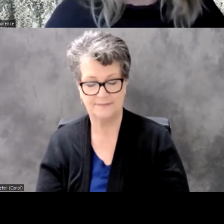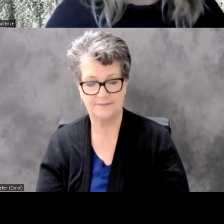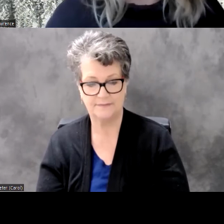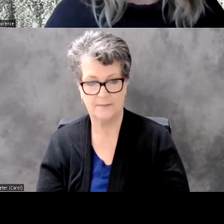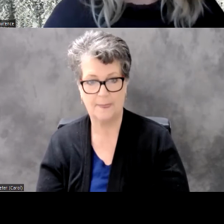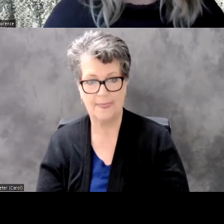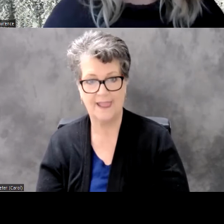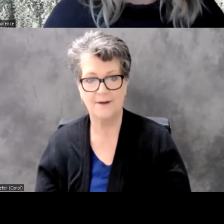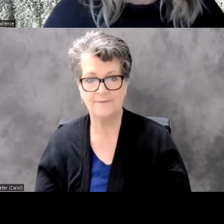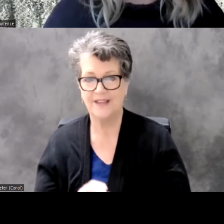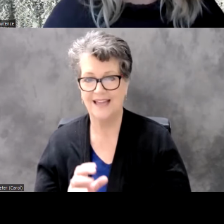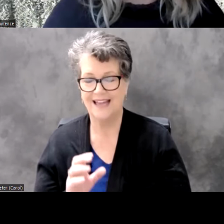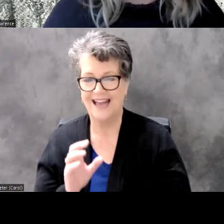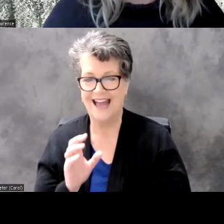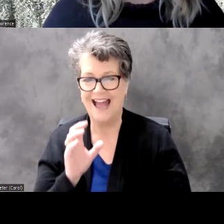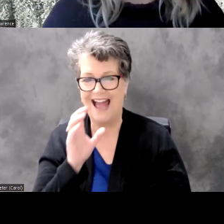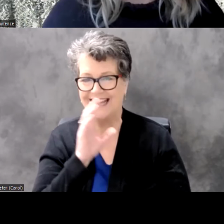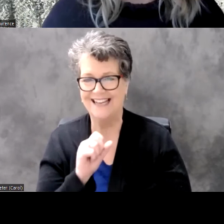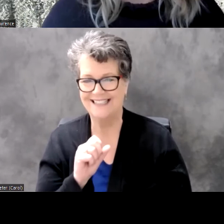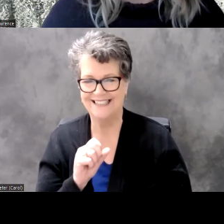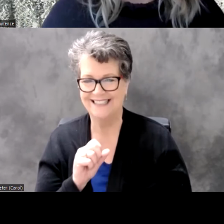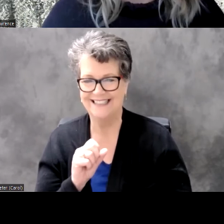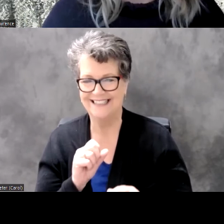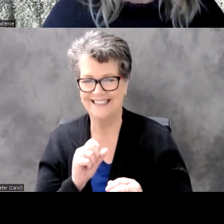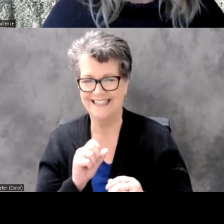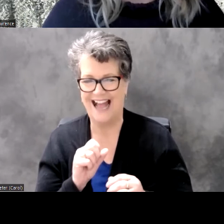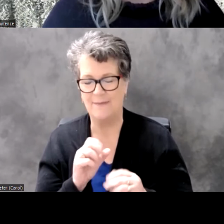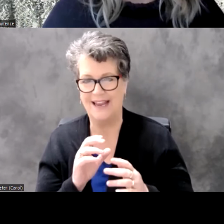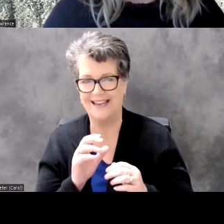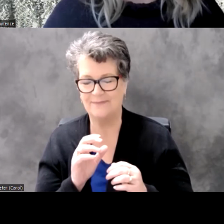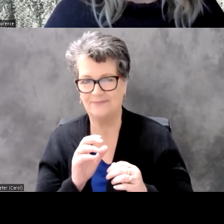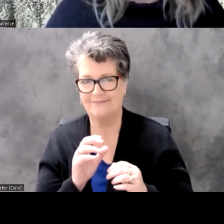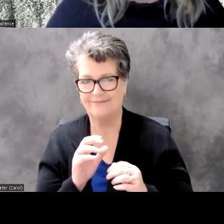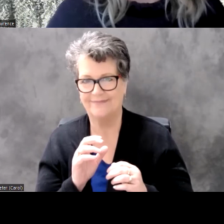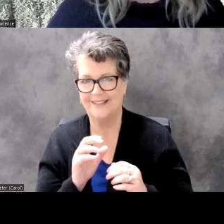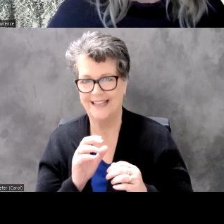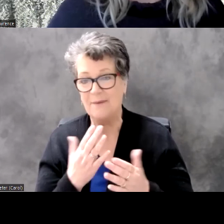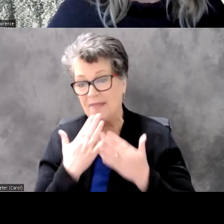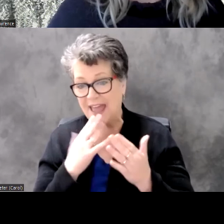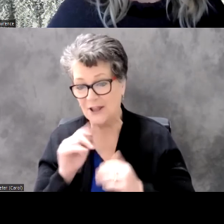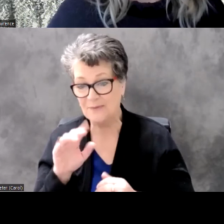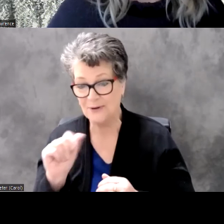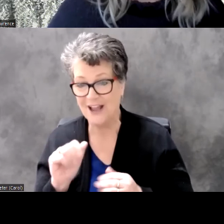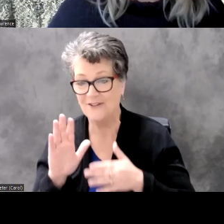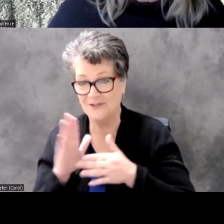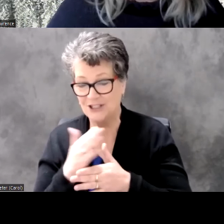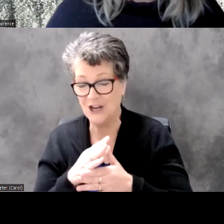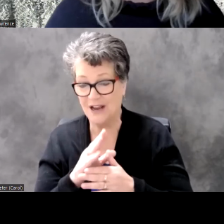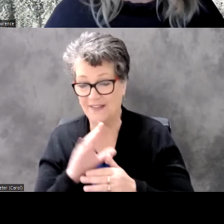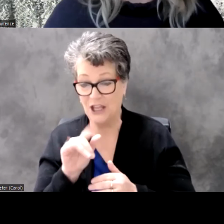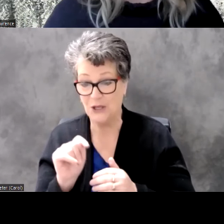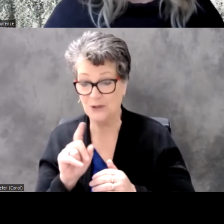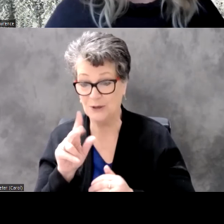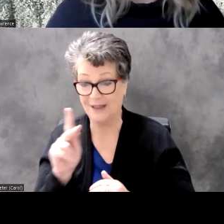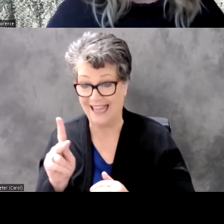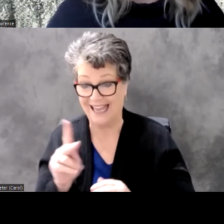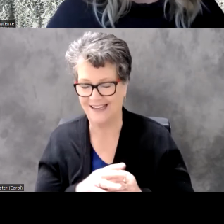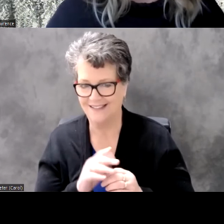And I just want to not that it's fun to watch yourself on YouTube. Thank you, Maria, for sharing that YouTube link of the